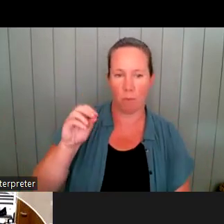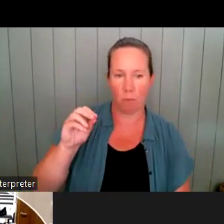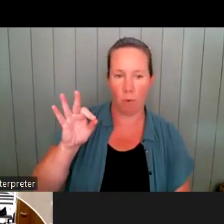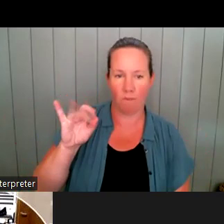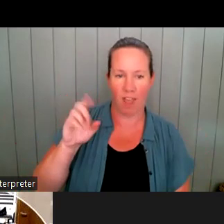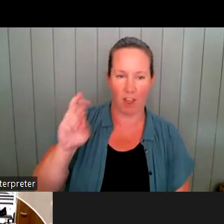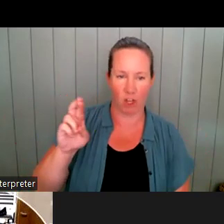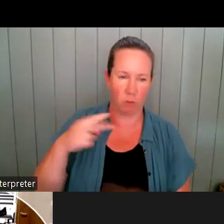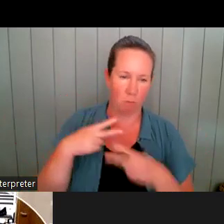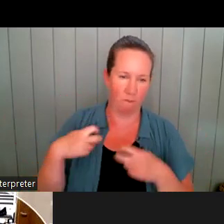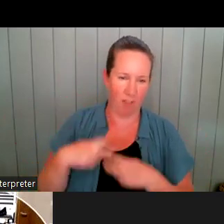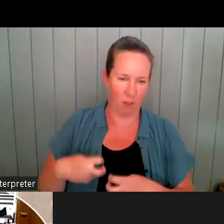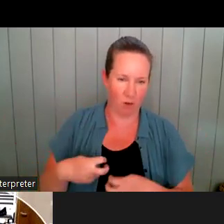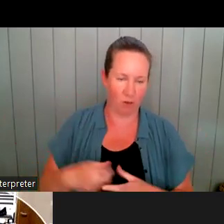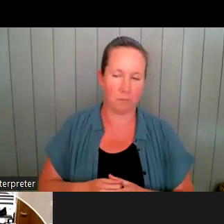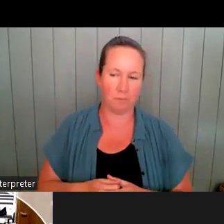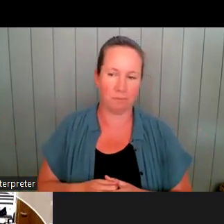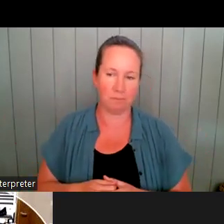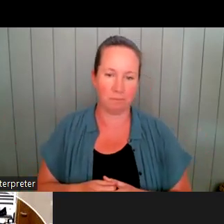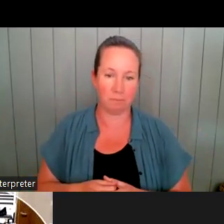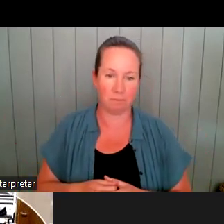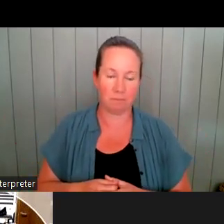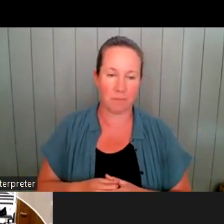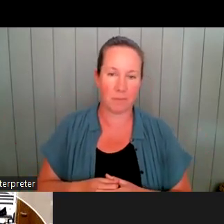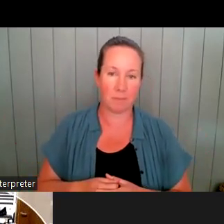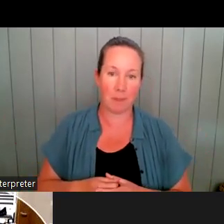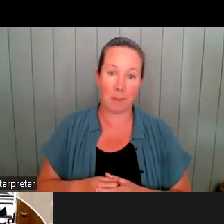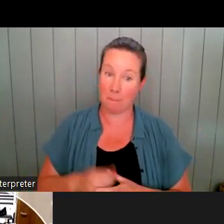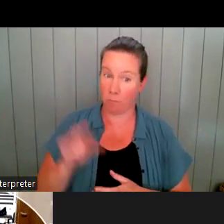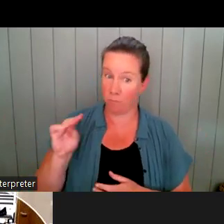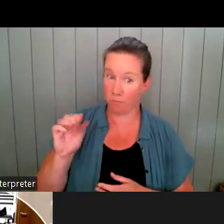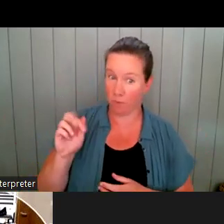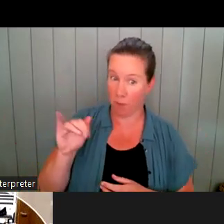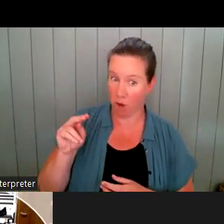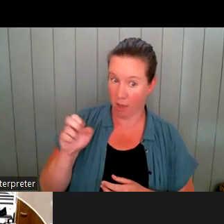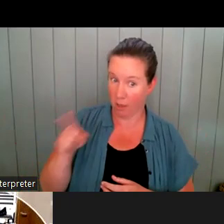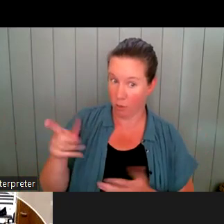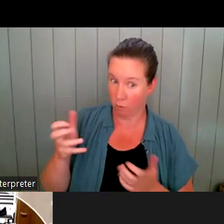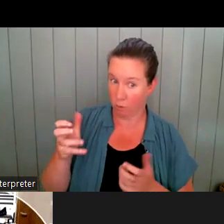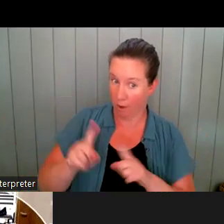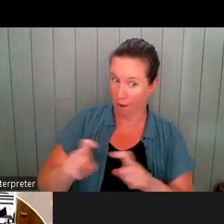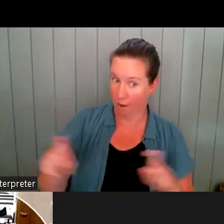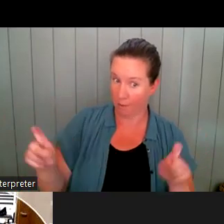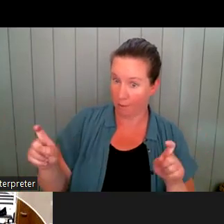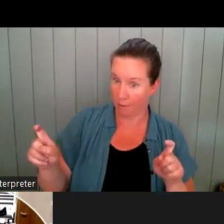So we have a question. I don't know, Marianne, do you want to do the question or do you want me to do